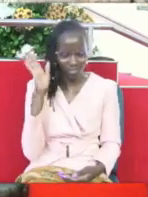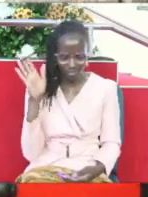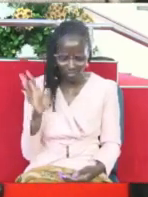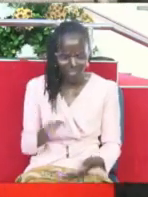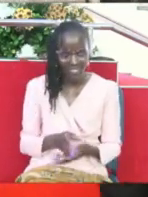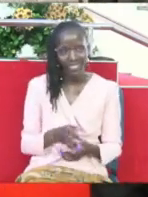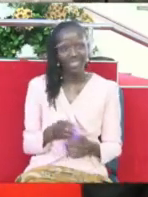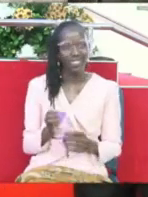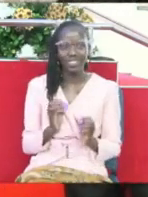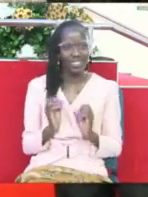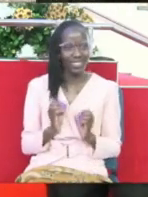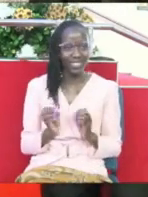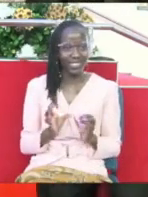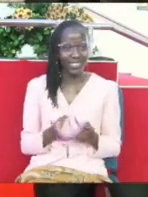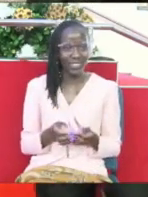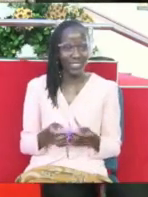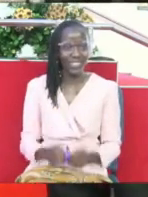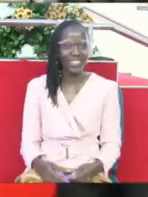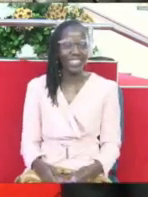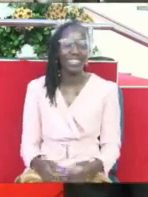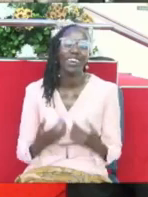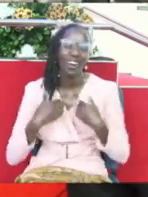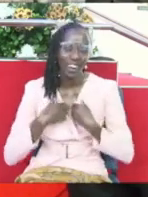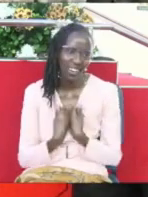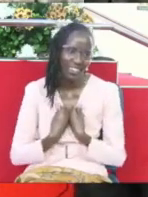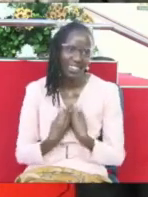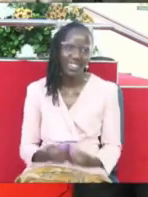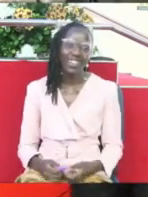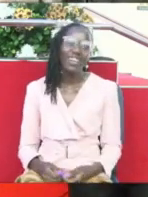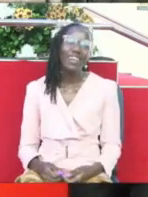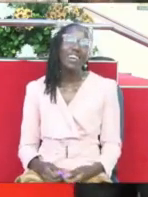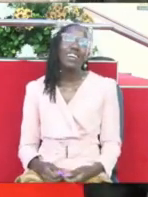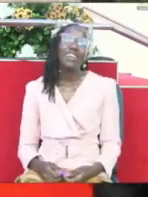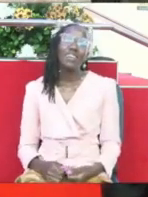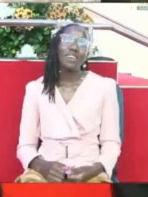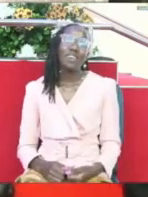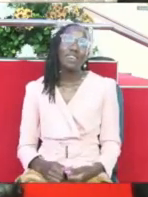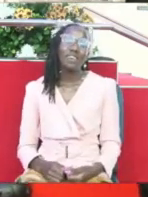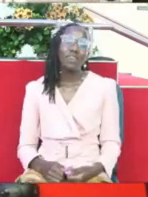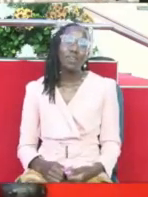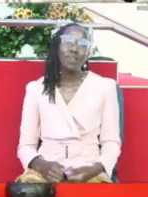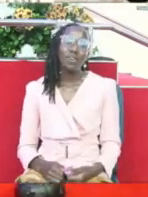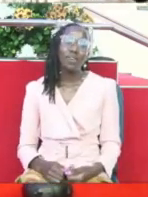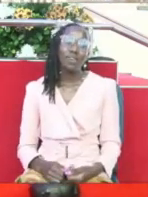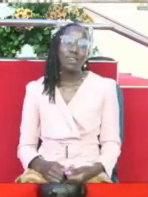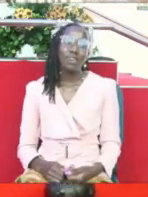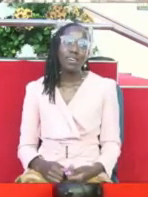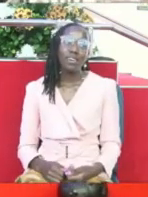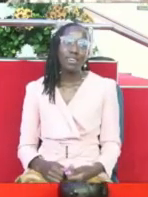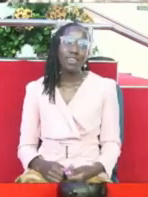have to be corrected. Makosa lazima yasahihishwe. Because the people who will do their exploits are seated here